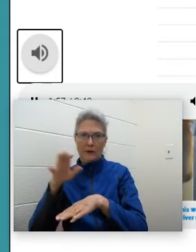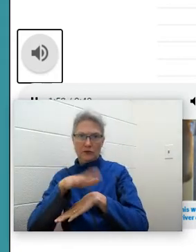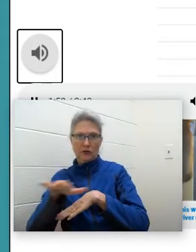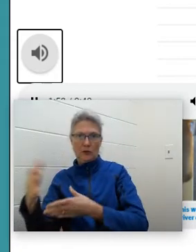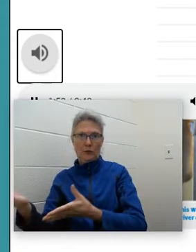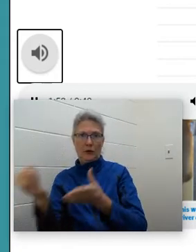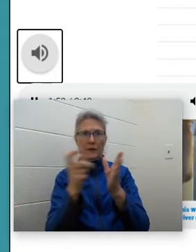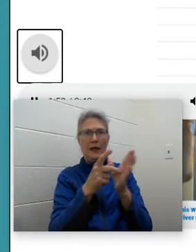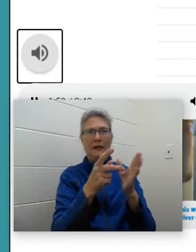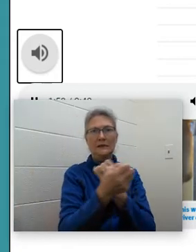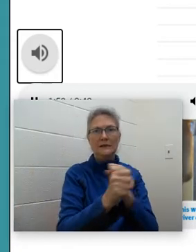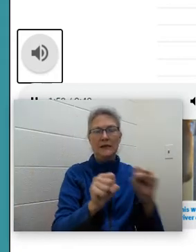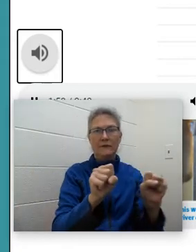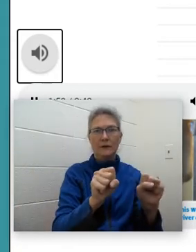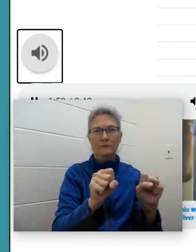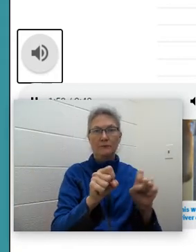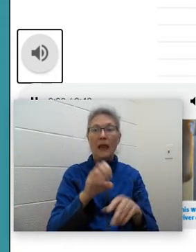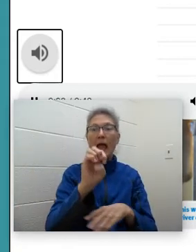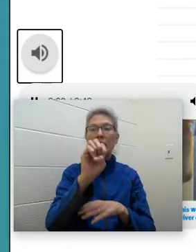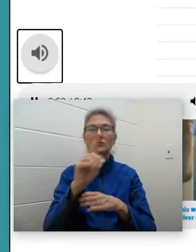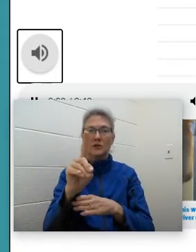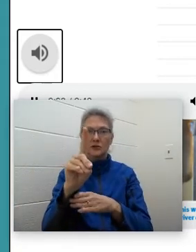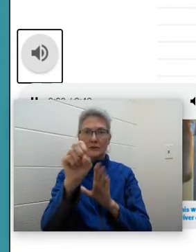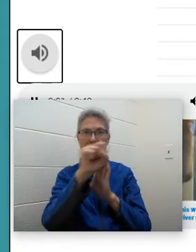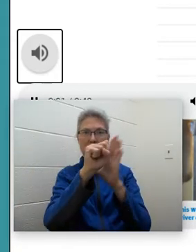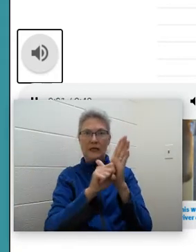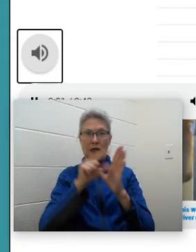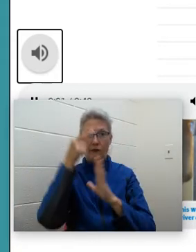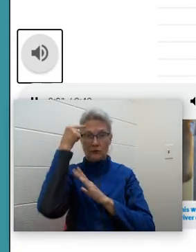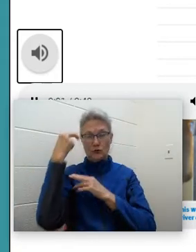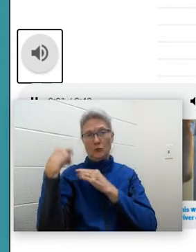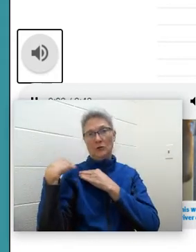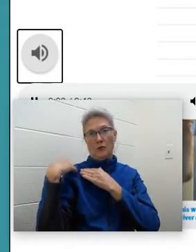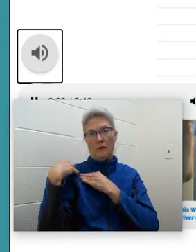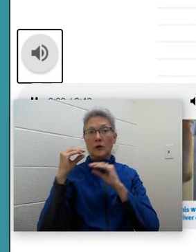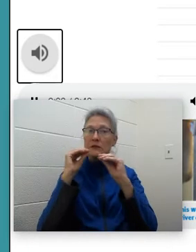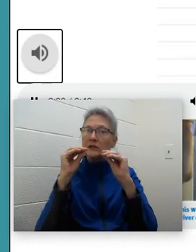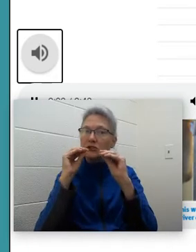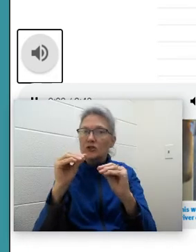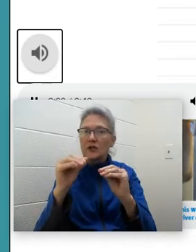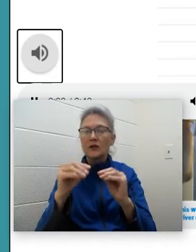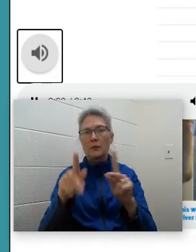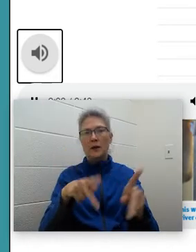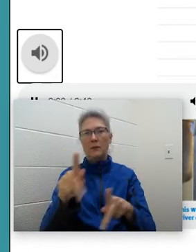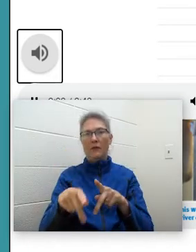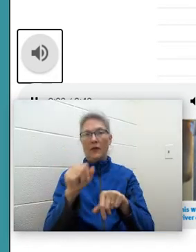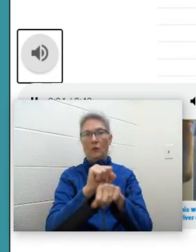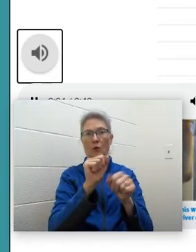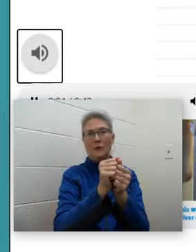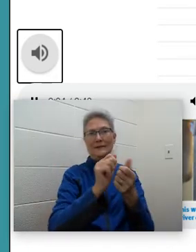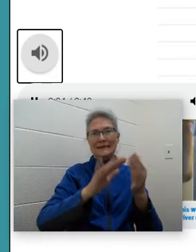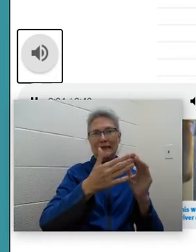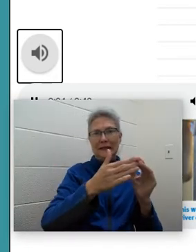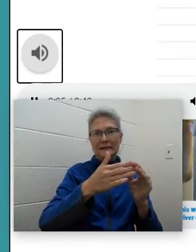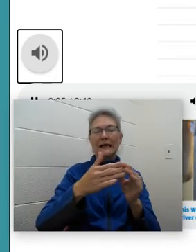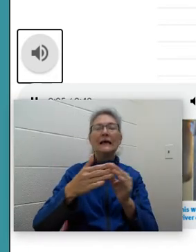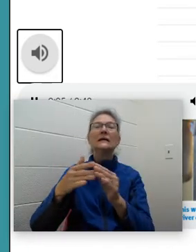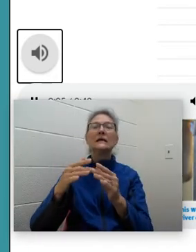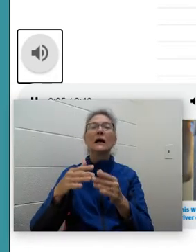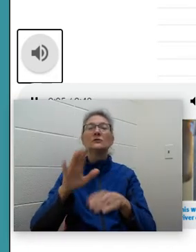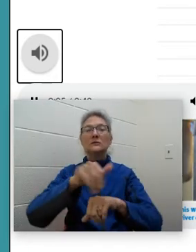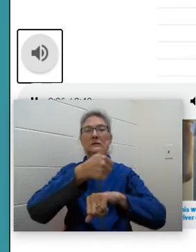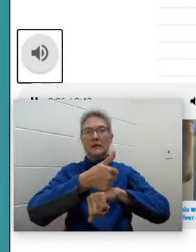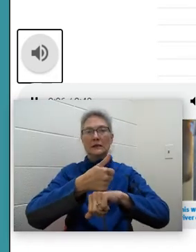Education. State governments are responsible for educating their citizens too. They work with cities and towns to set up school